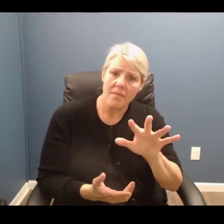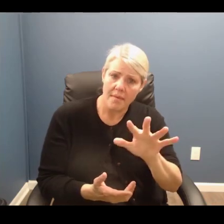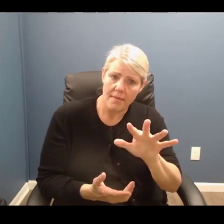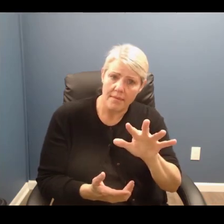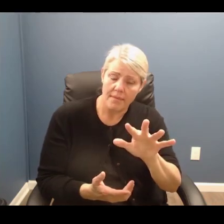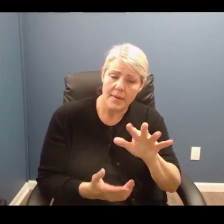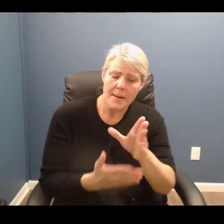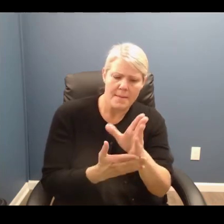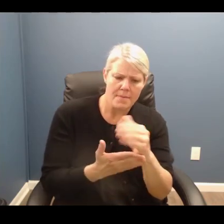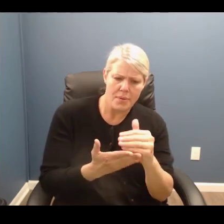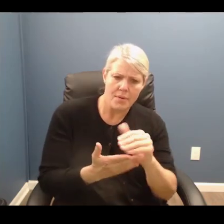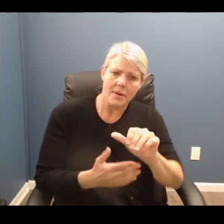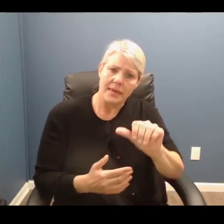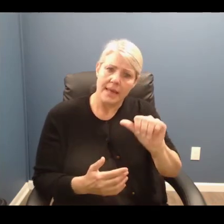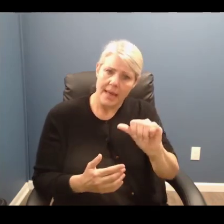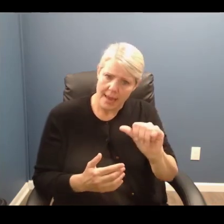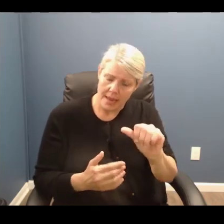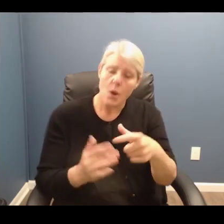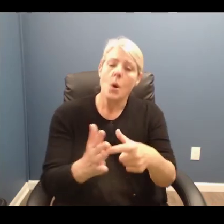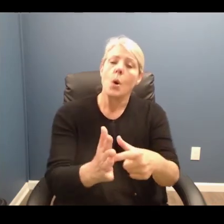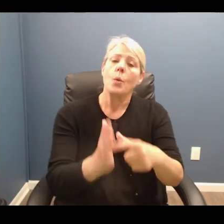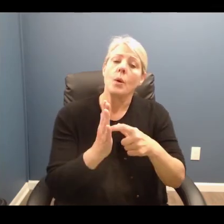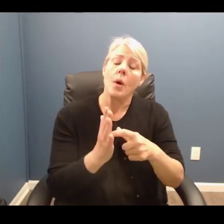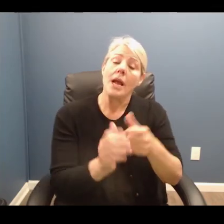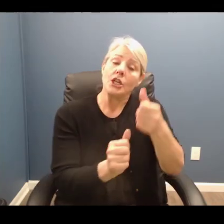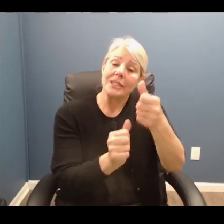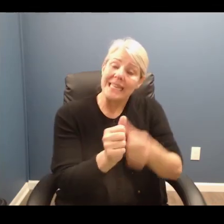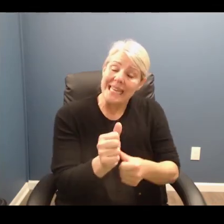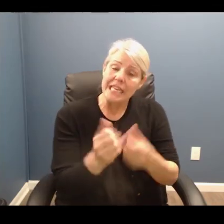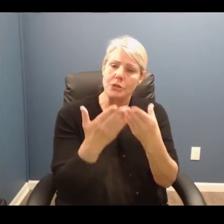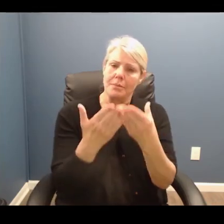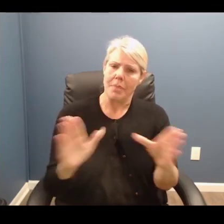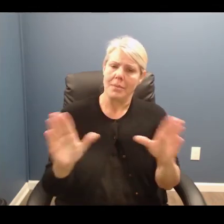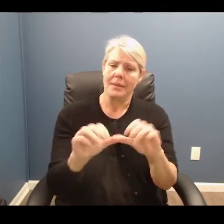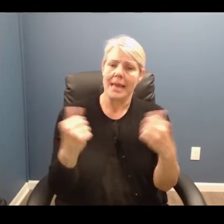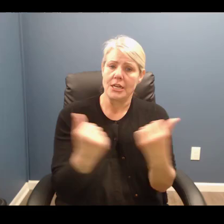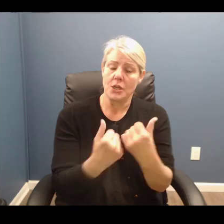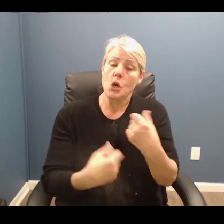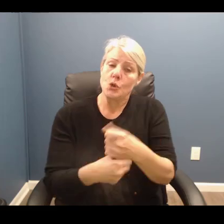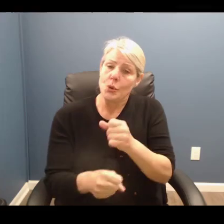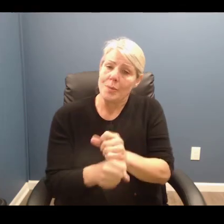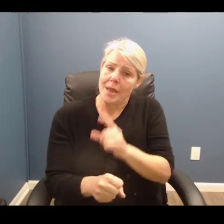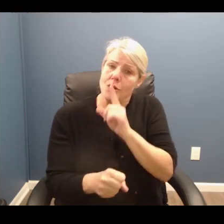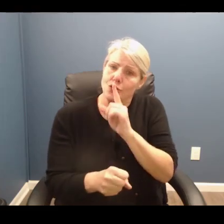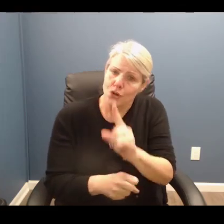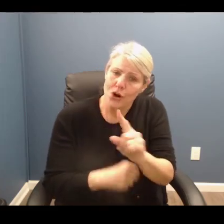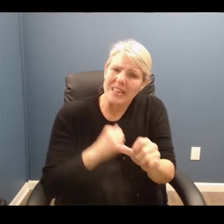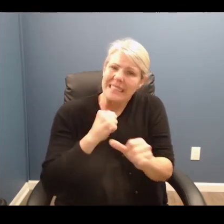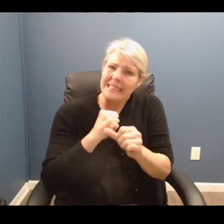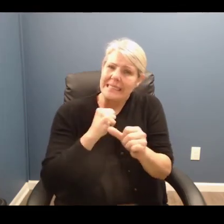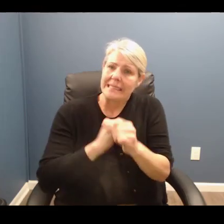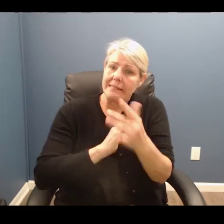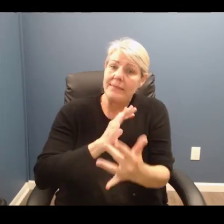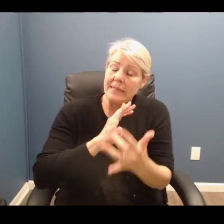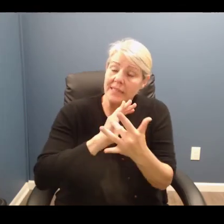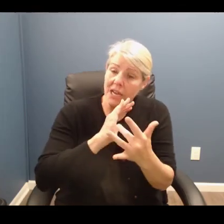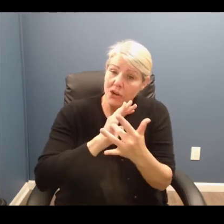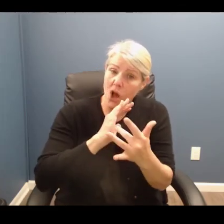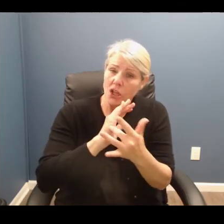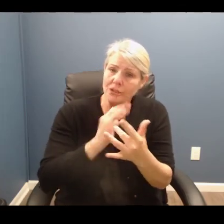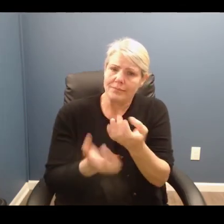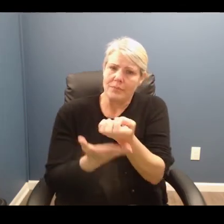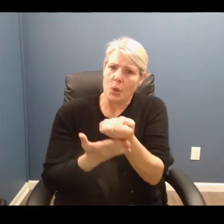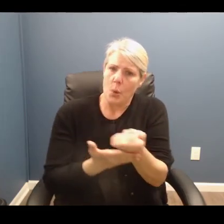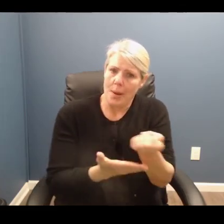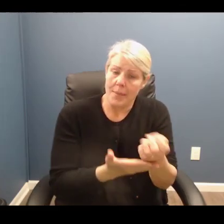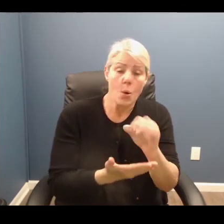300.105, subsection A, requires each public agency to ensure that assistive technology devices or